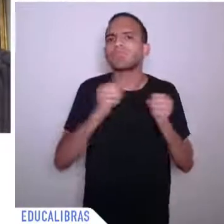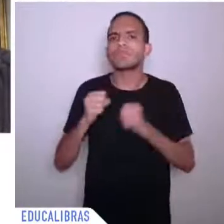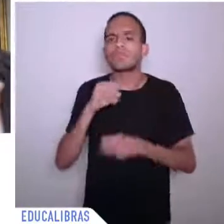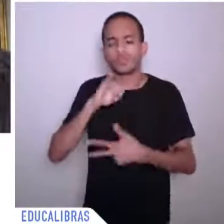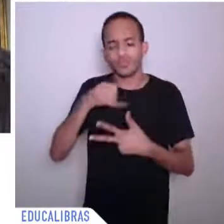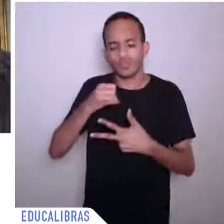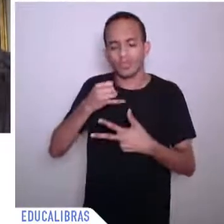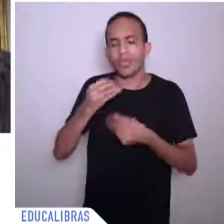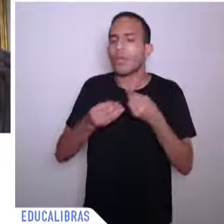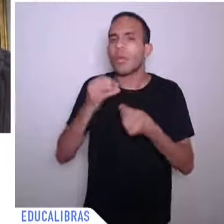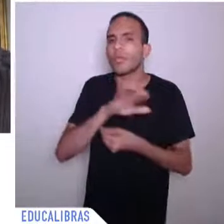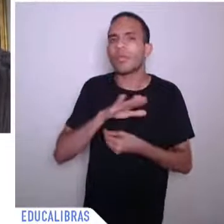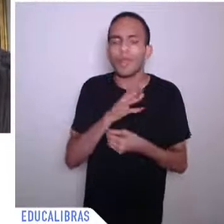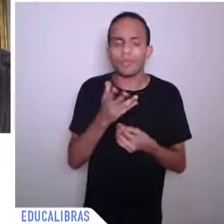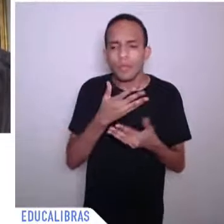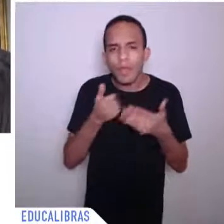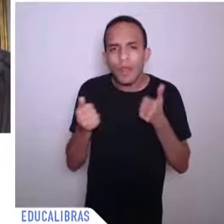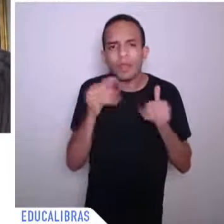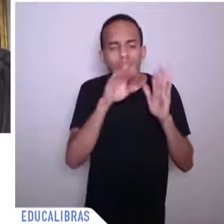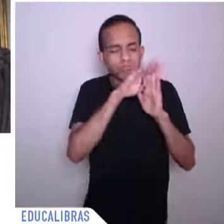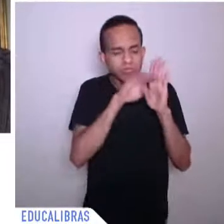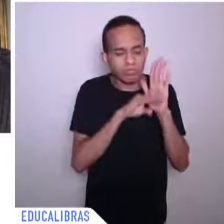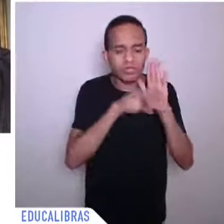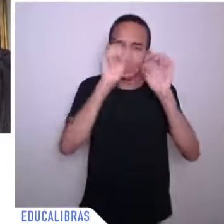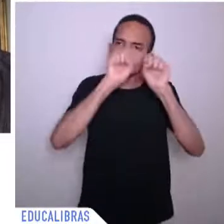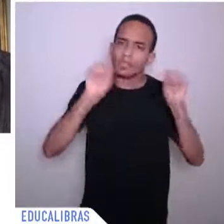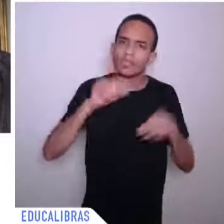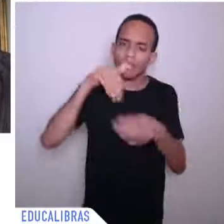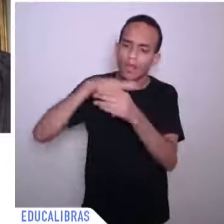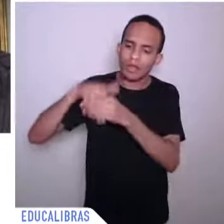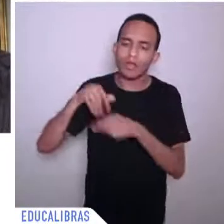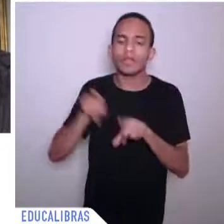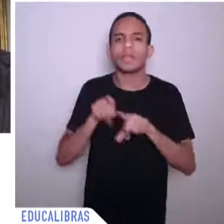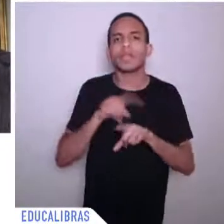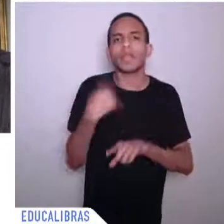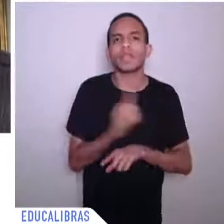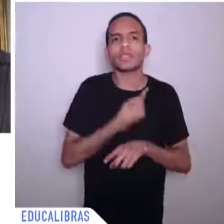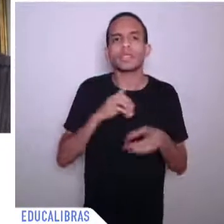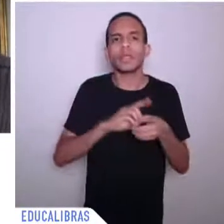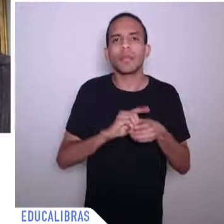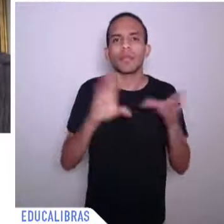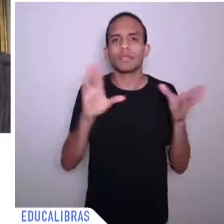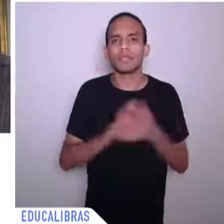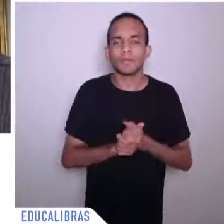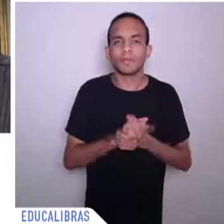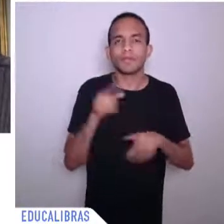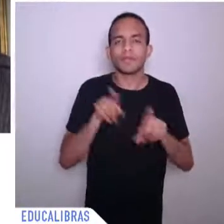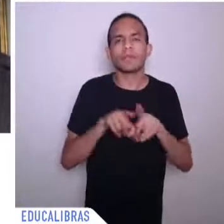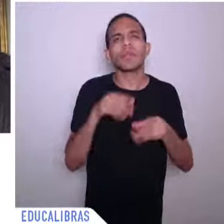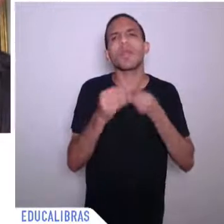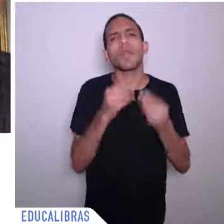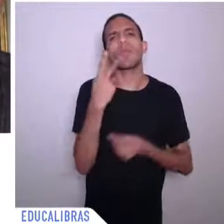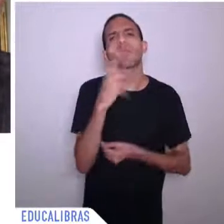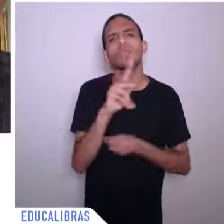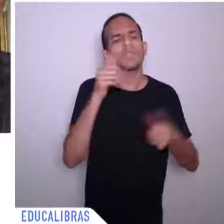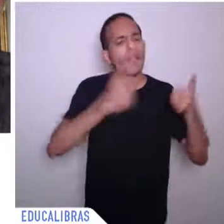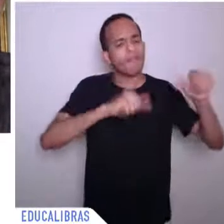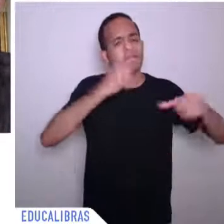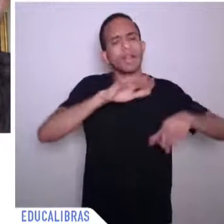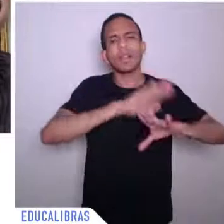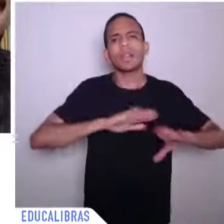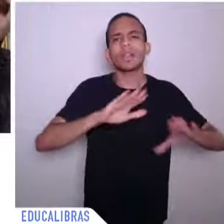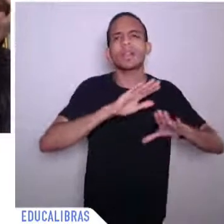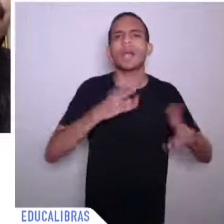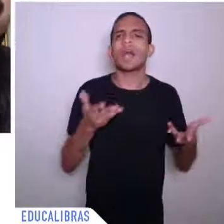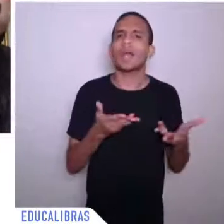role of the judicial branch in this enhancement of our electoral system and our democracy?